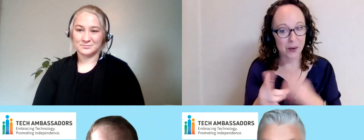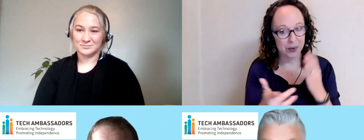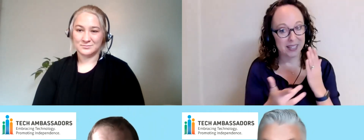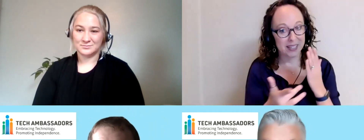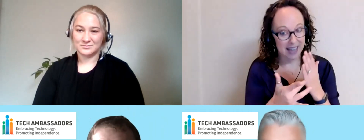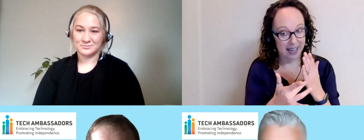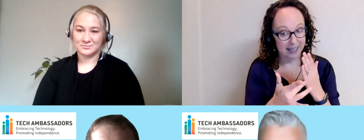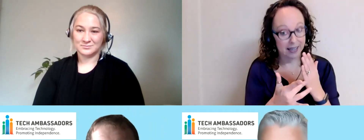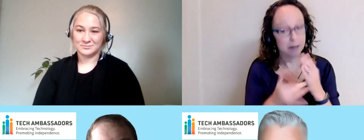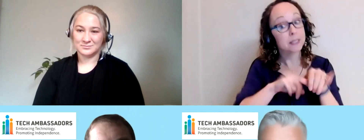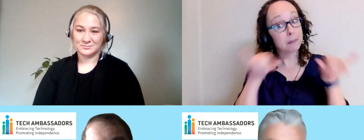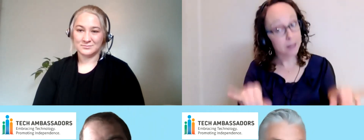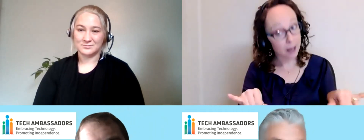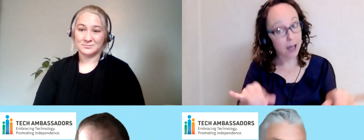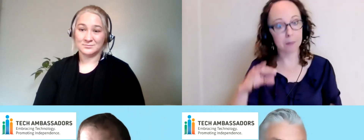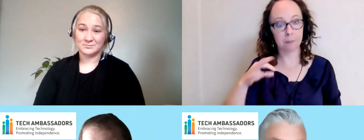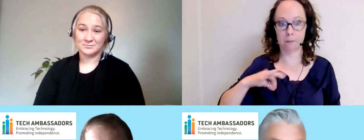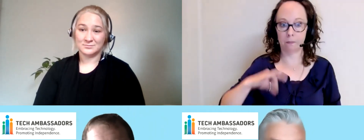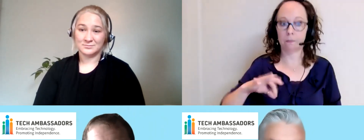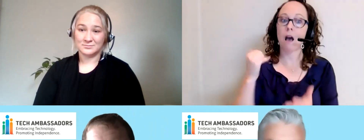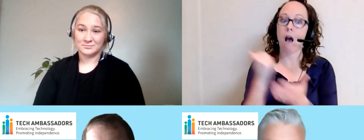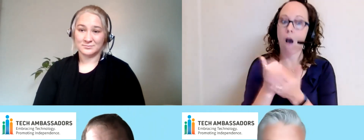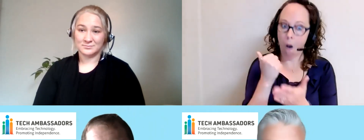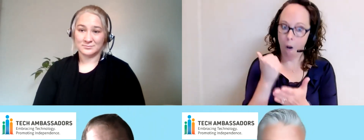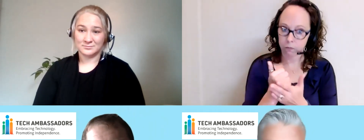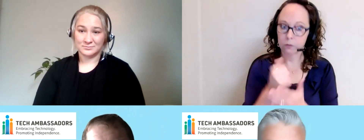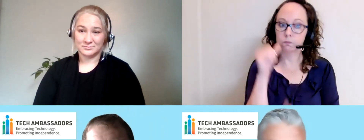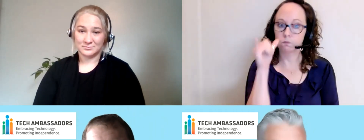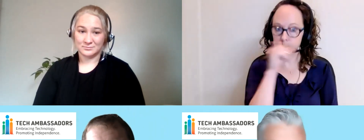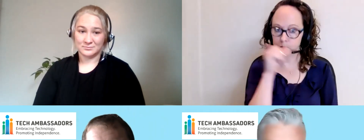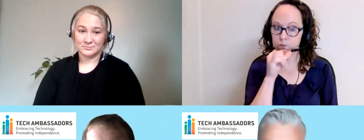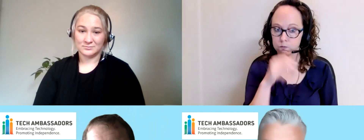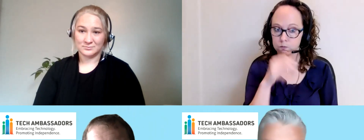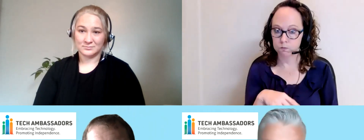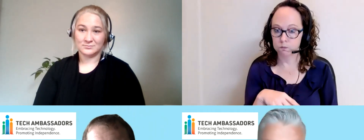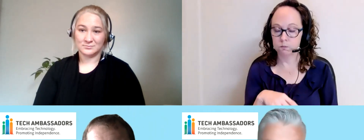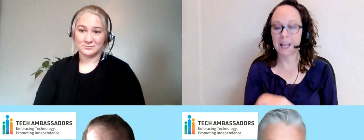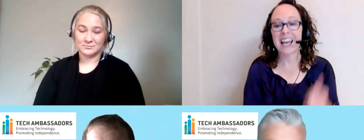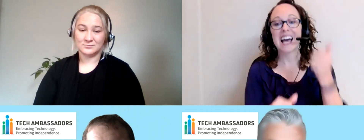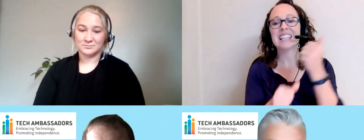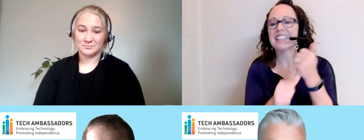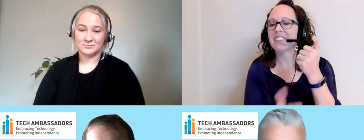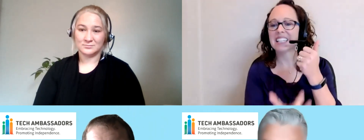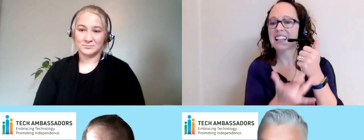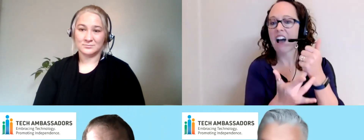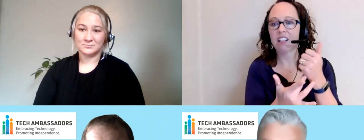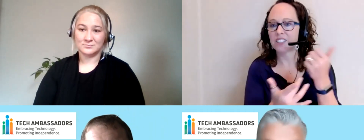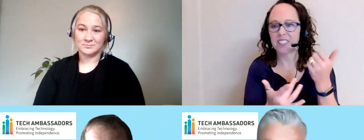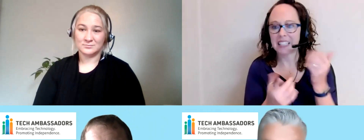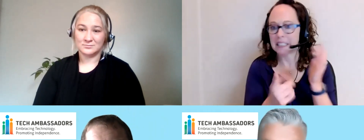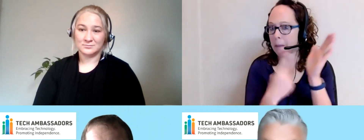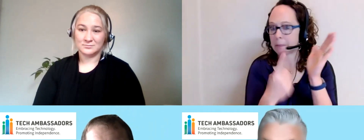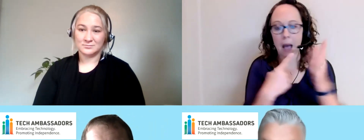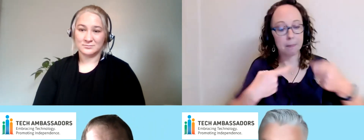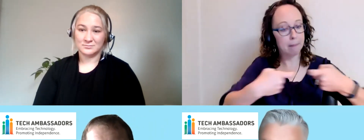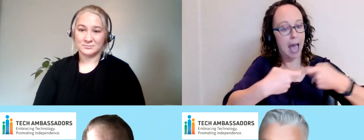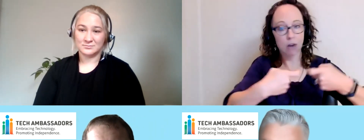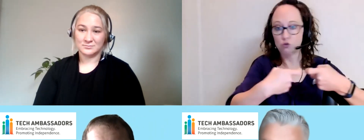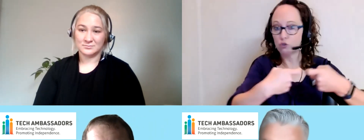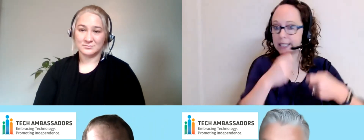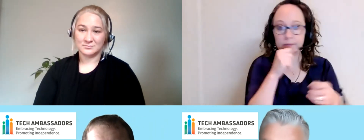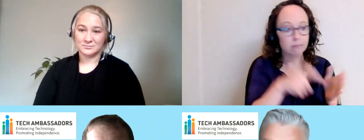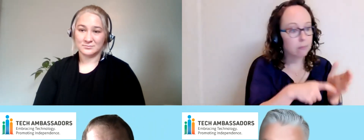helpful, right? Assistive technology devices don't have to have batteries. They don't have to plug into an